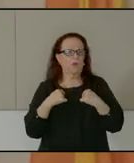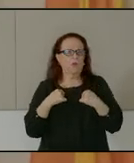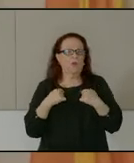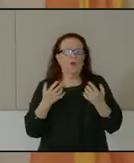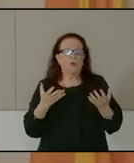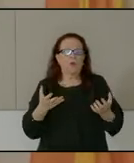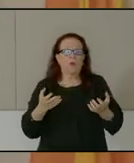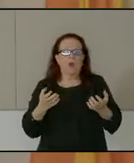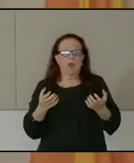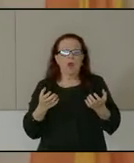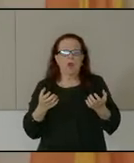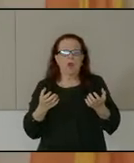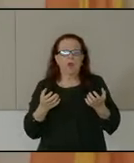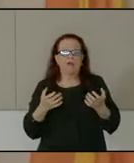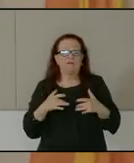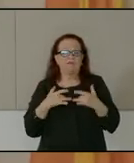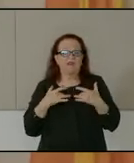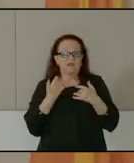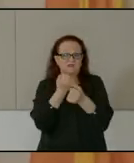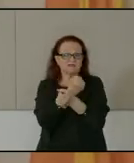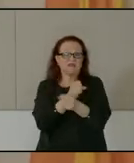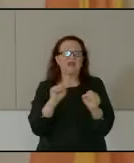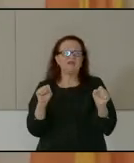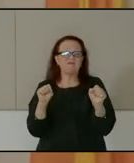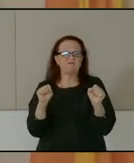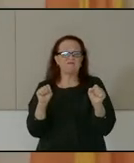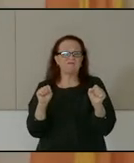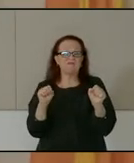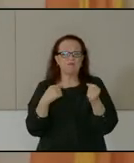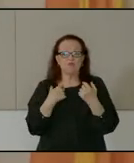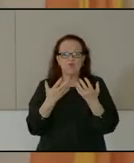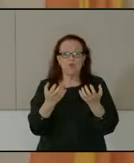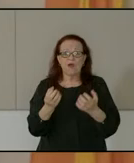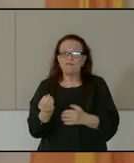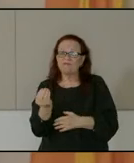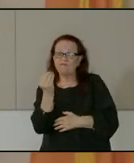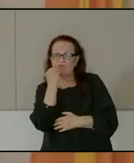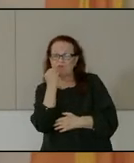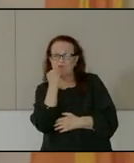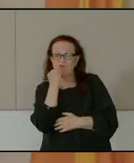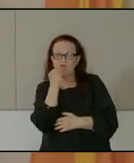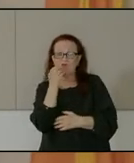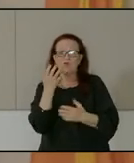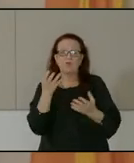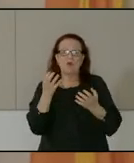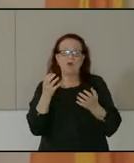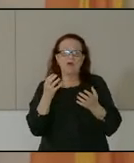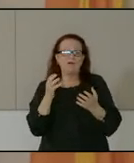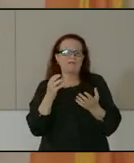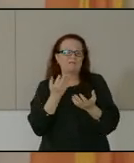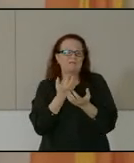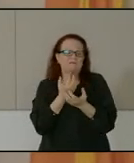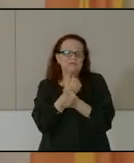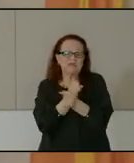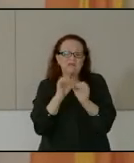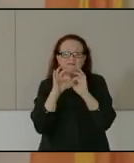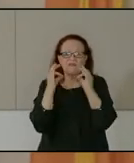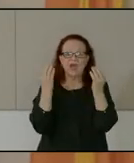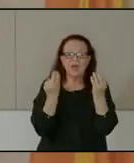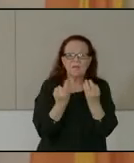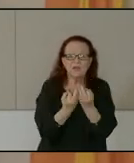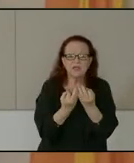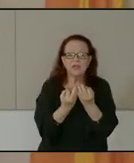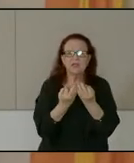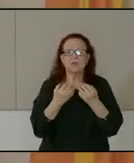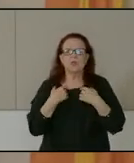to be safe and secure. We want food for our family, housing, and opportunity to succeed and prosper.